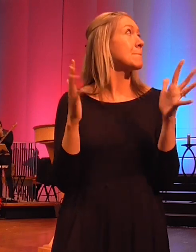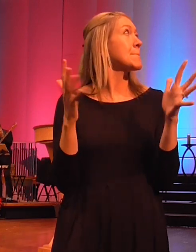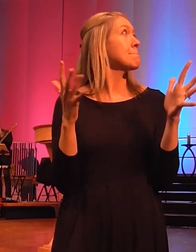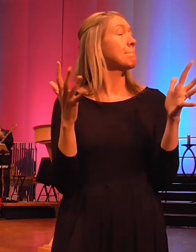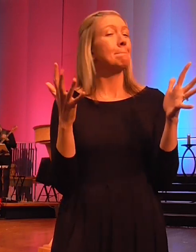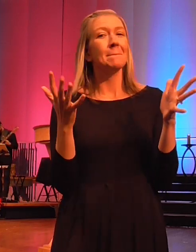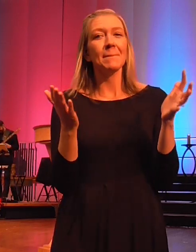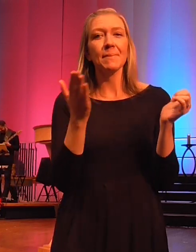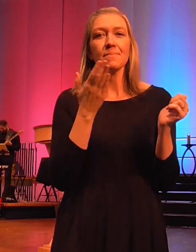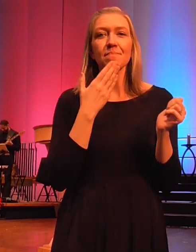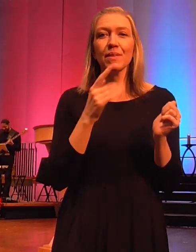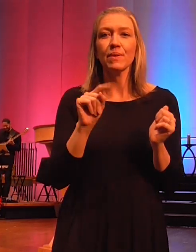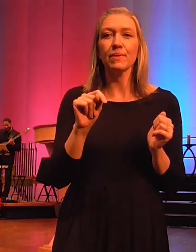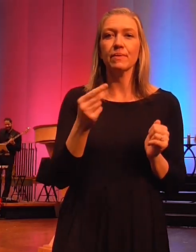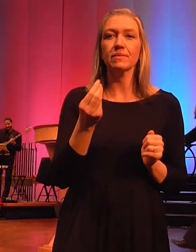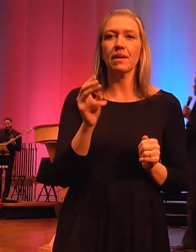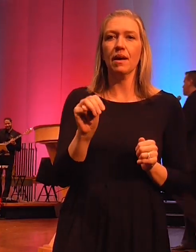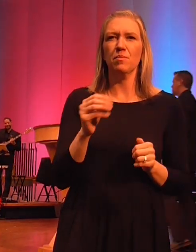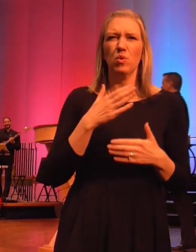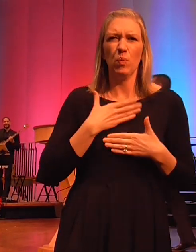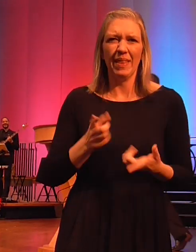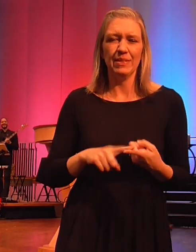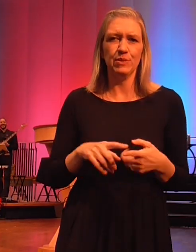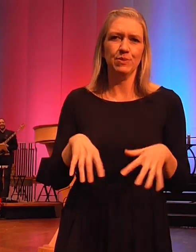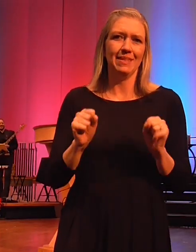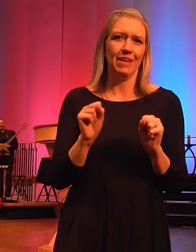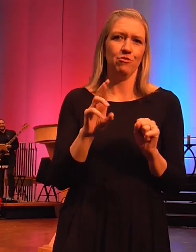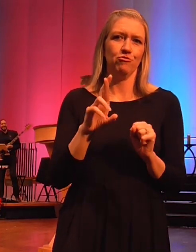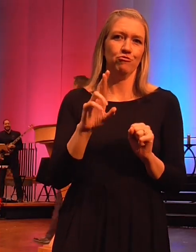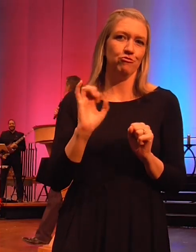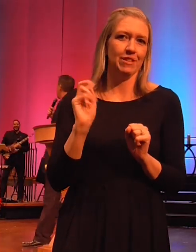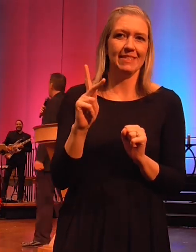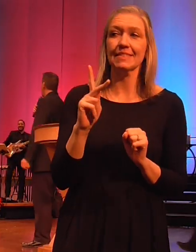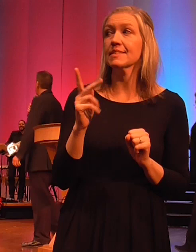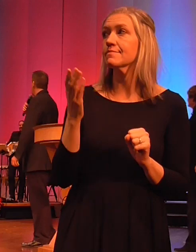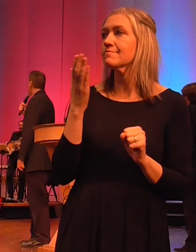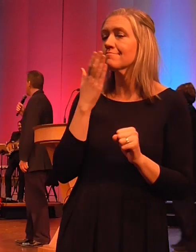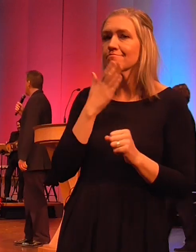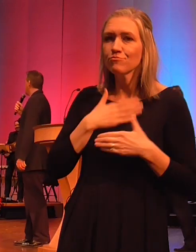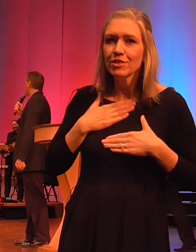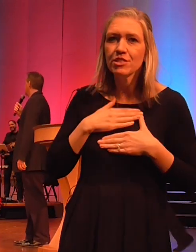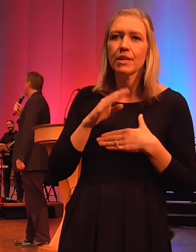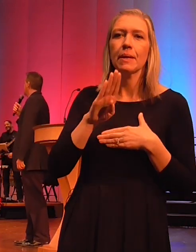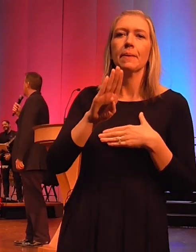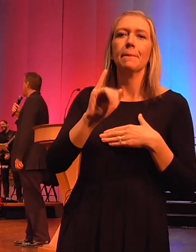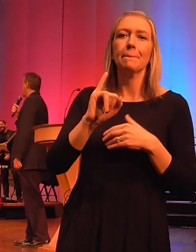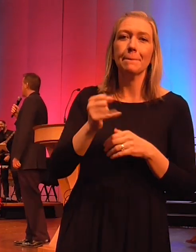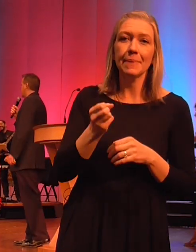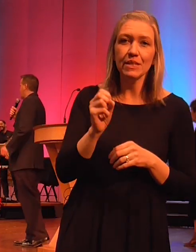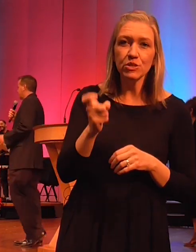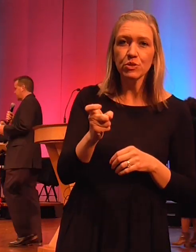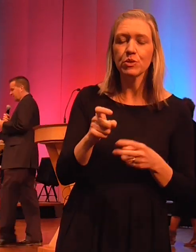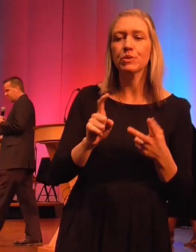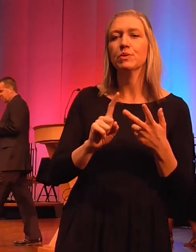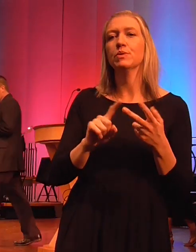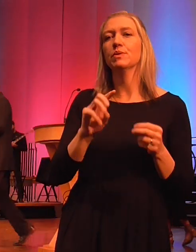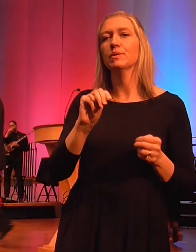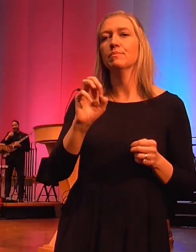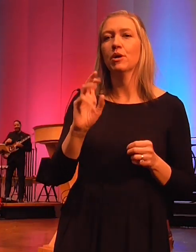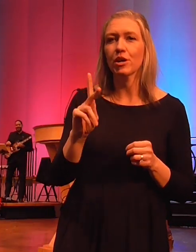Thank you, Tom Litch, for being willing to take risks with us. We appreciate you. Bijou Barbosa, Mike Marlier, Kent